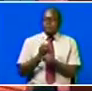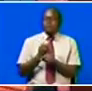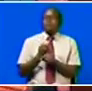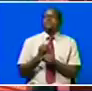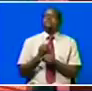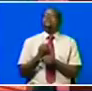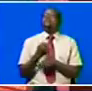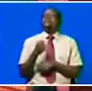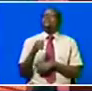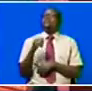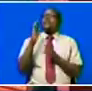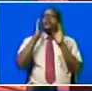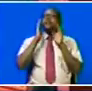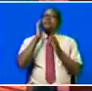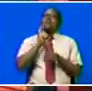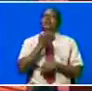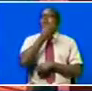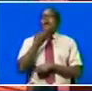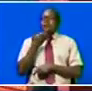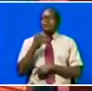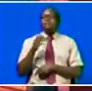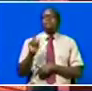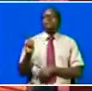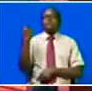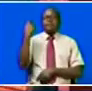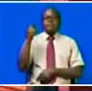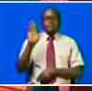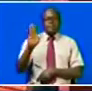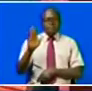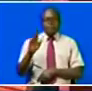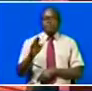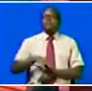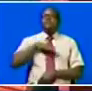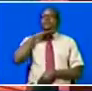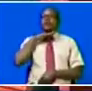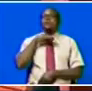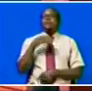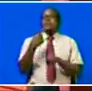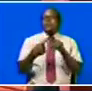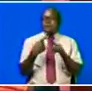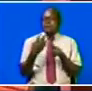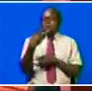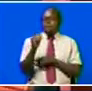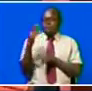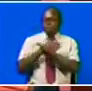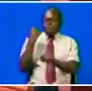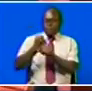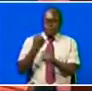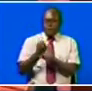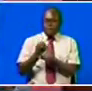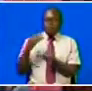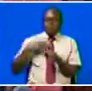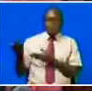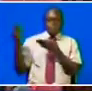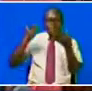father and the late President Jomo Kenyatta, who died 40 years ago before it is done on those importing